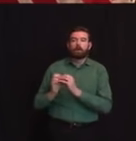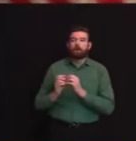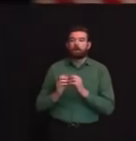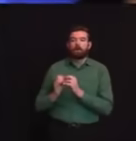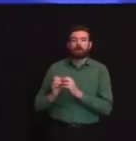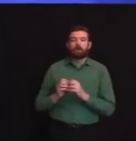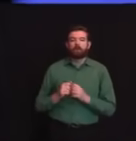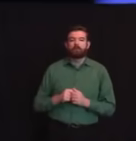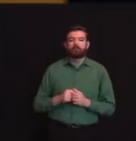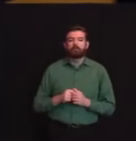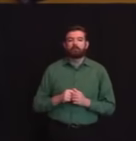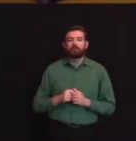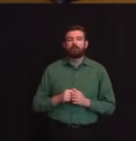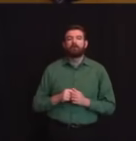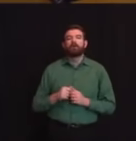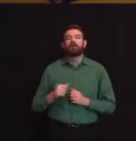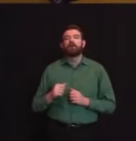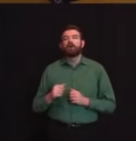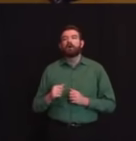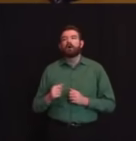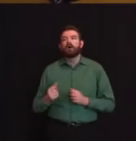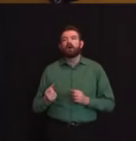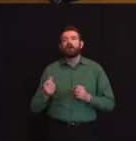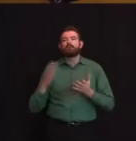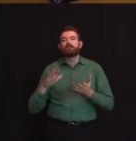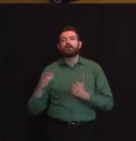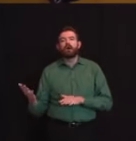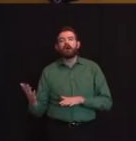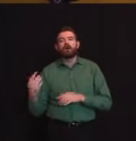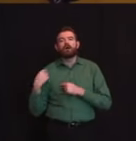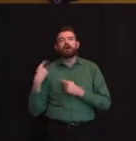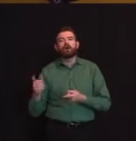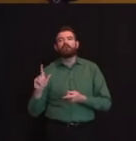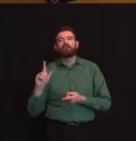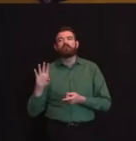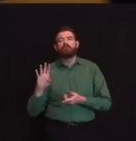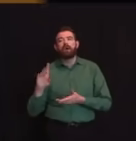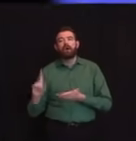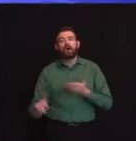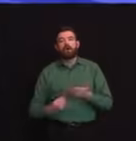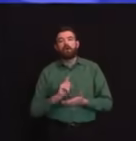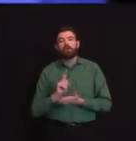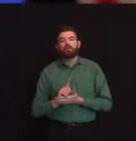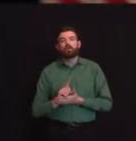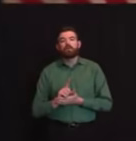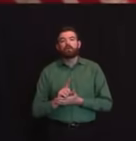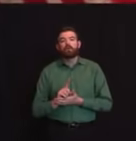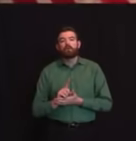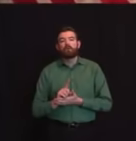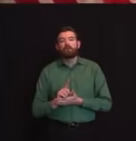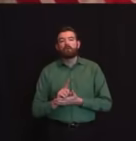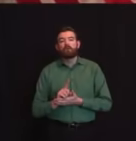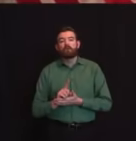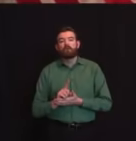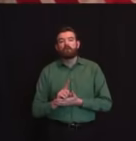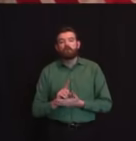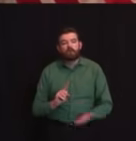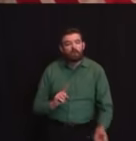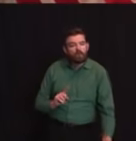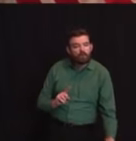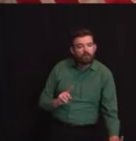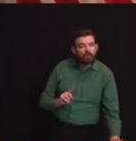deaths associated with long-term care clusters or outbreaks. Thank you. Charlie, good afternoon.